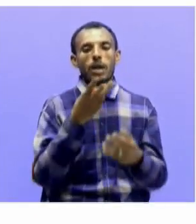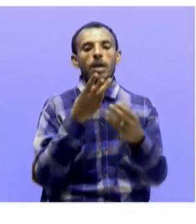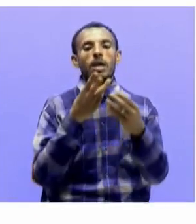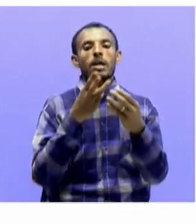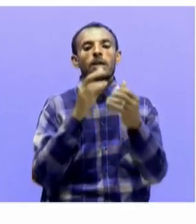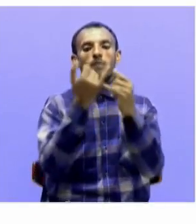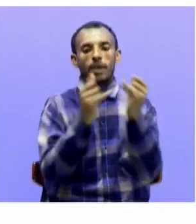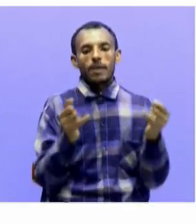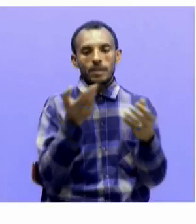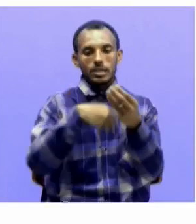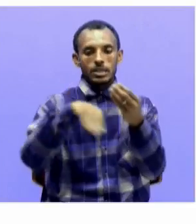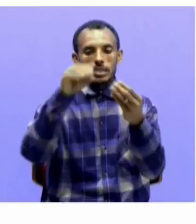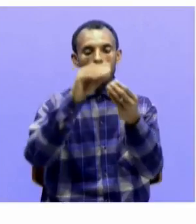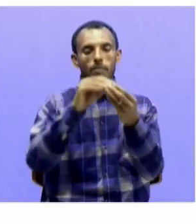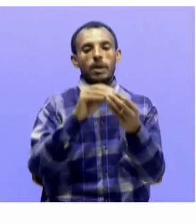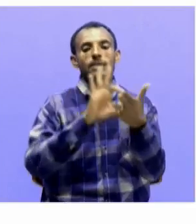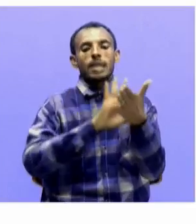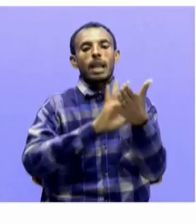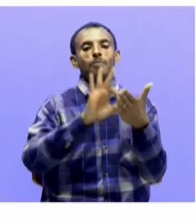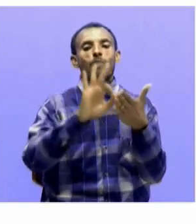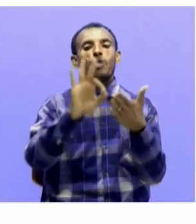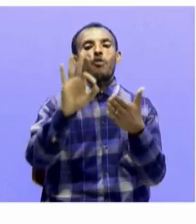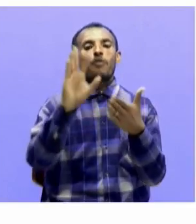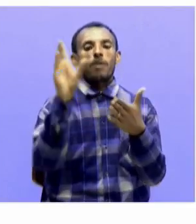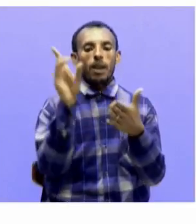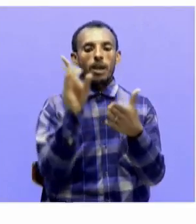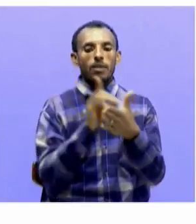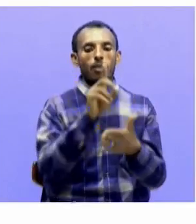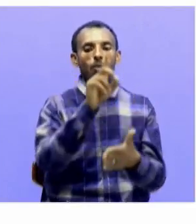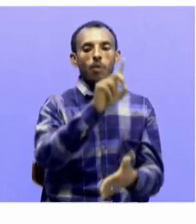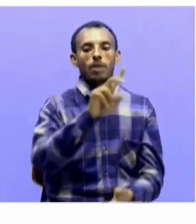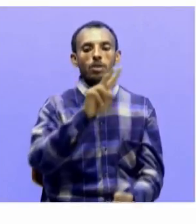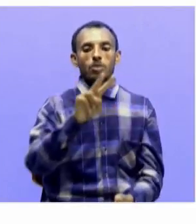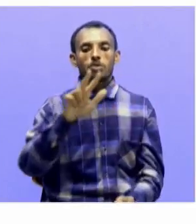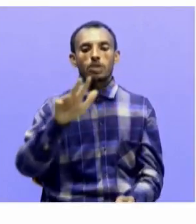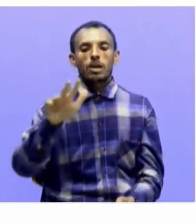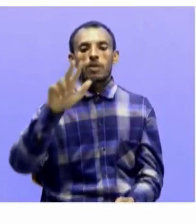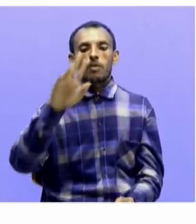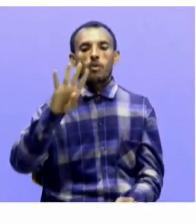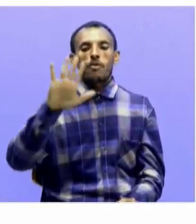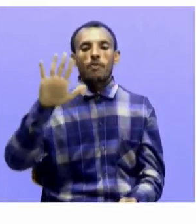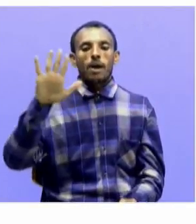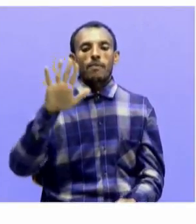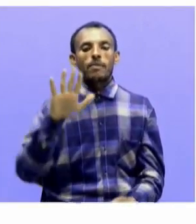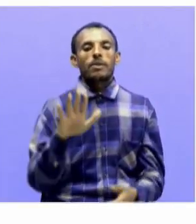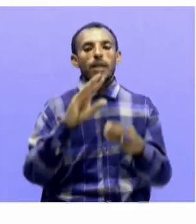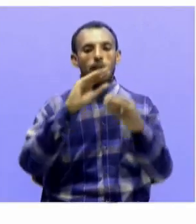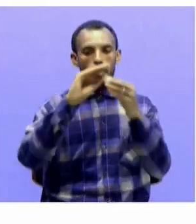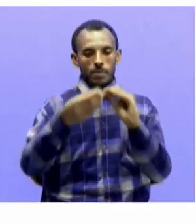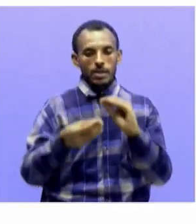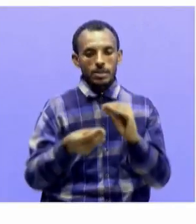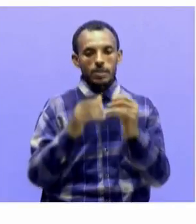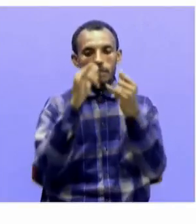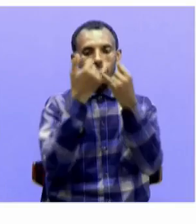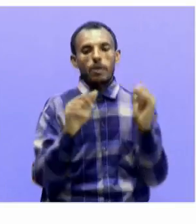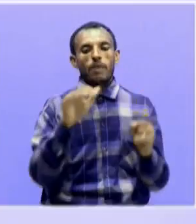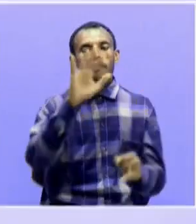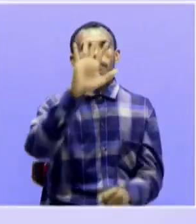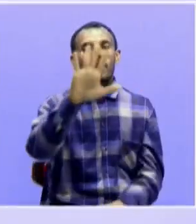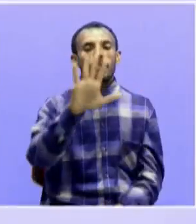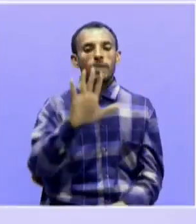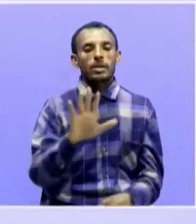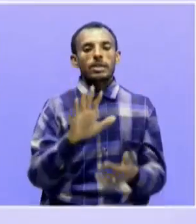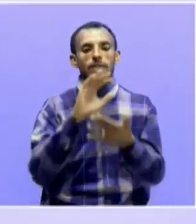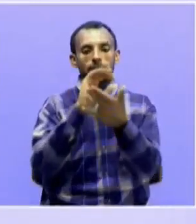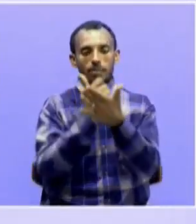sum by the number of data. Here we have 1, 2, 3, 4, 5 numbers. We divide by 5. But the mean